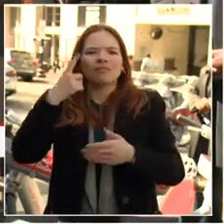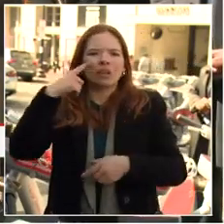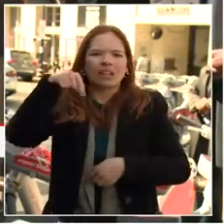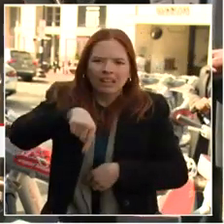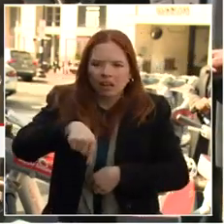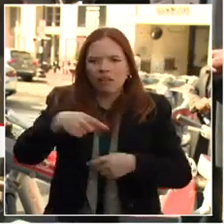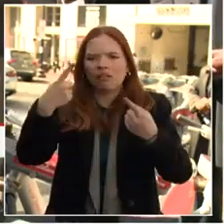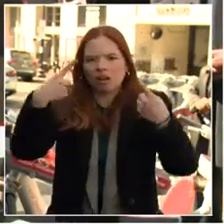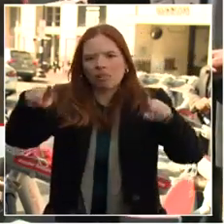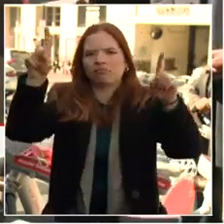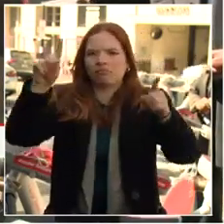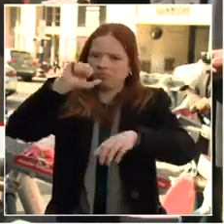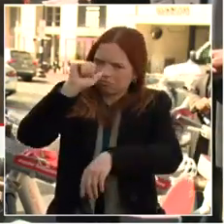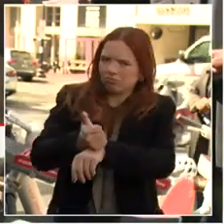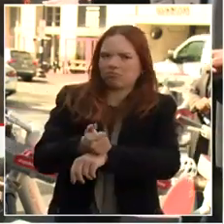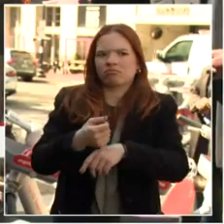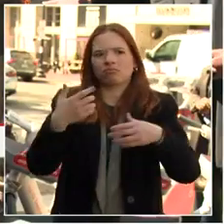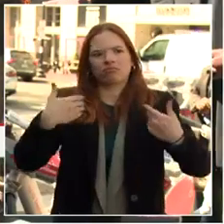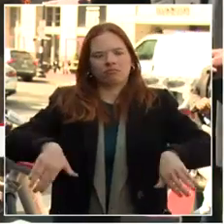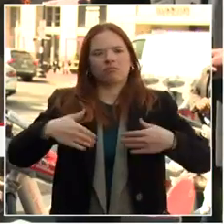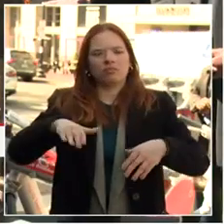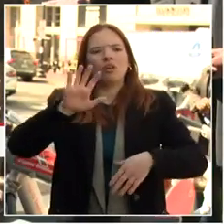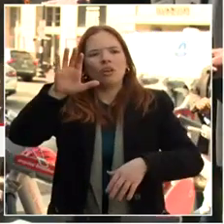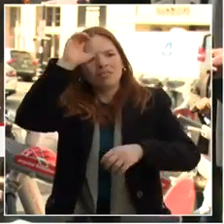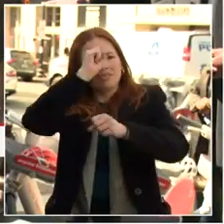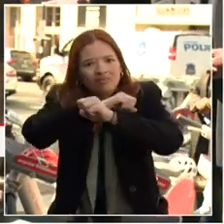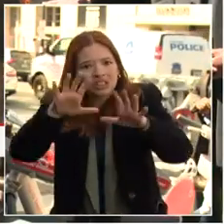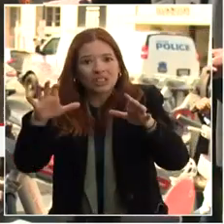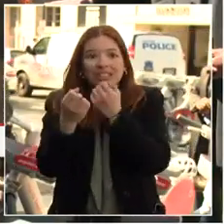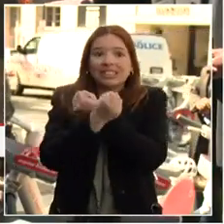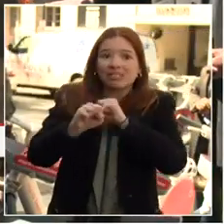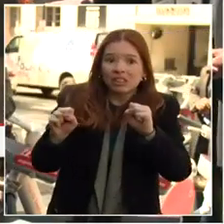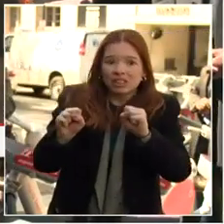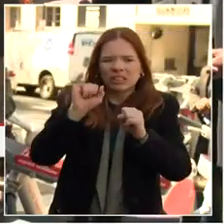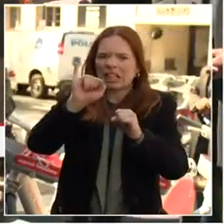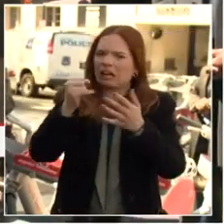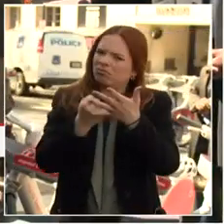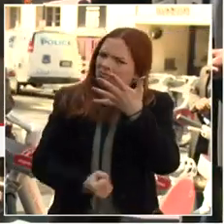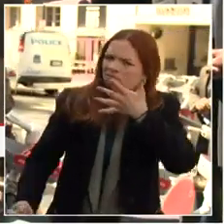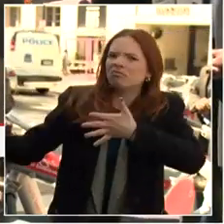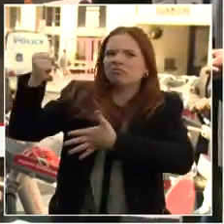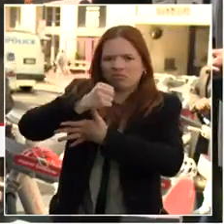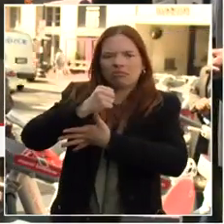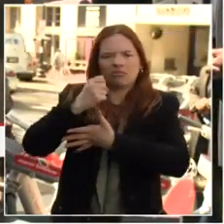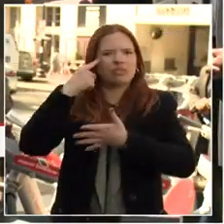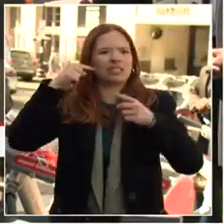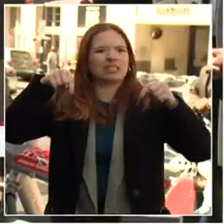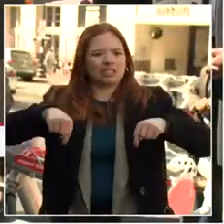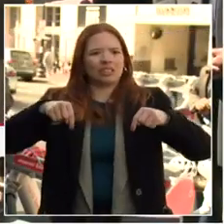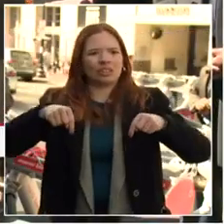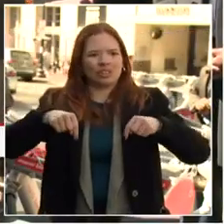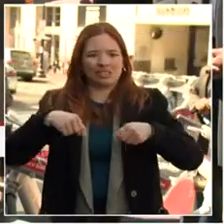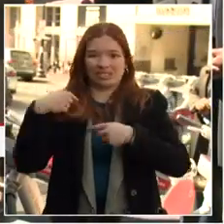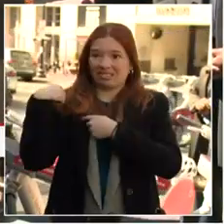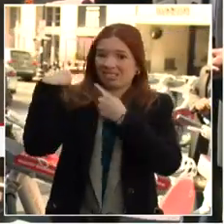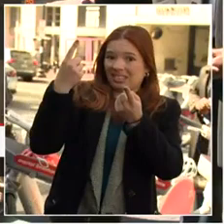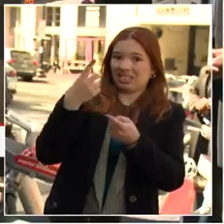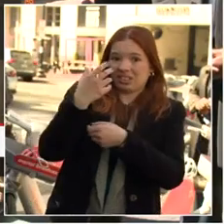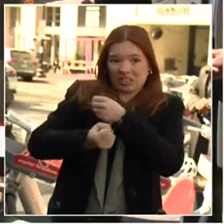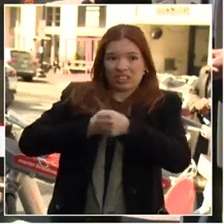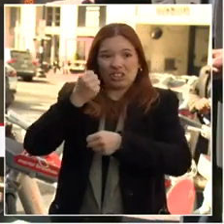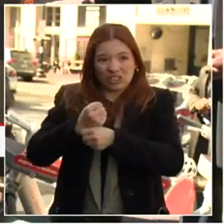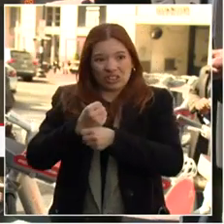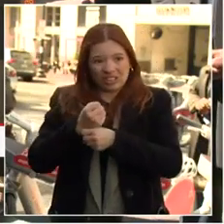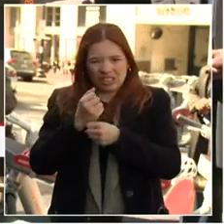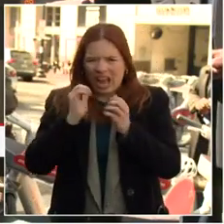that imagine how safety as the #1 priority. So in 2 years, we have been able to improve safety for all roadway users by